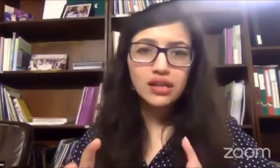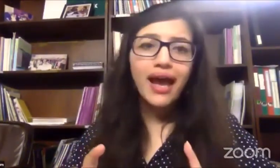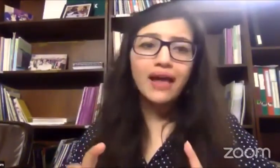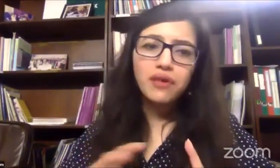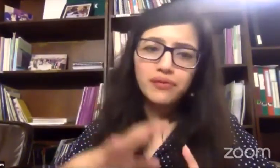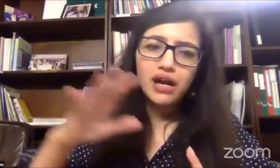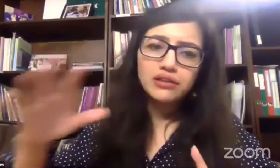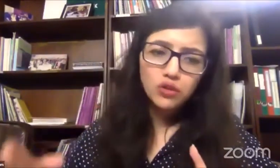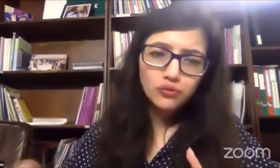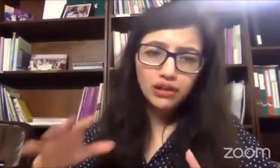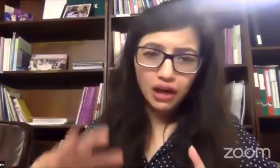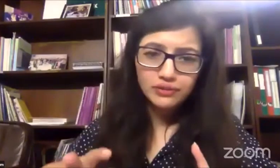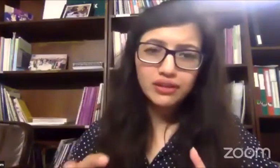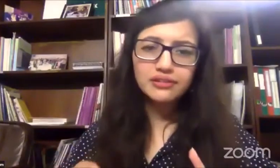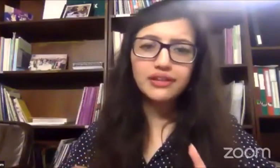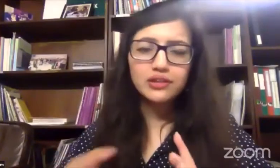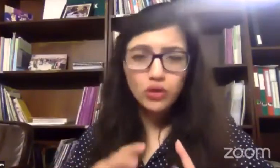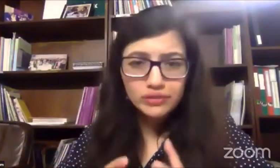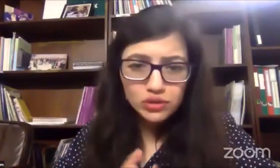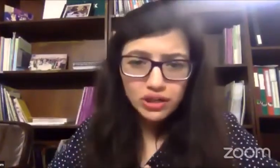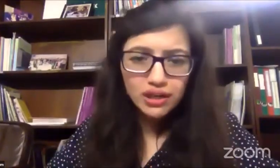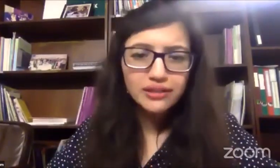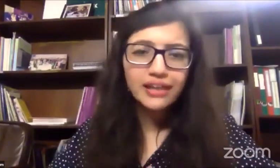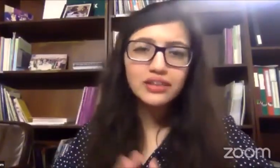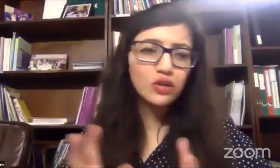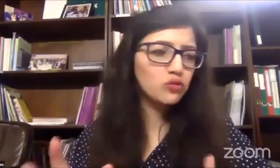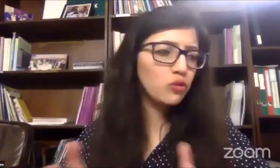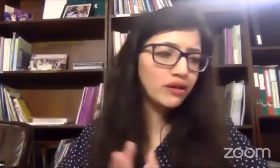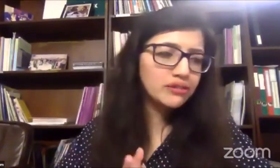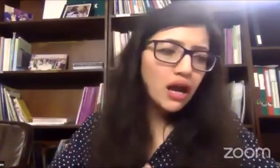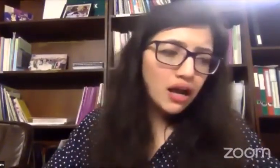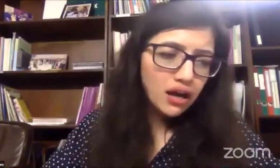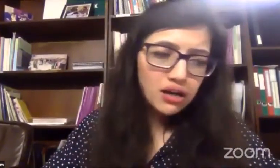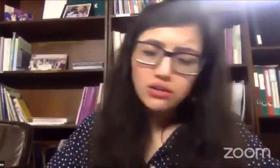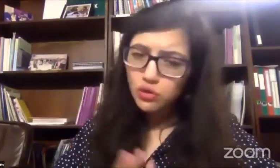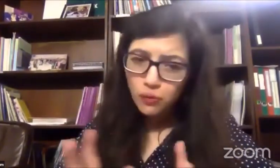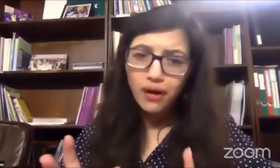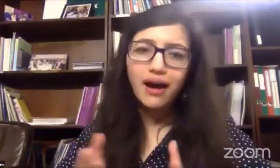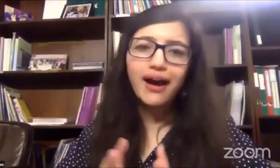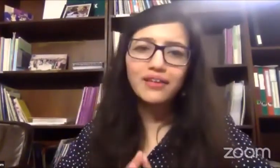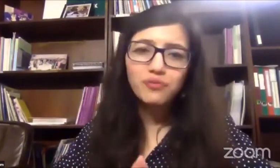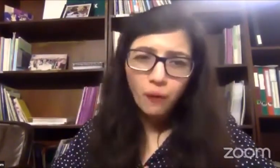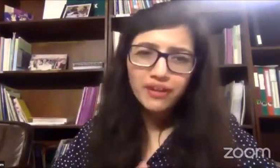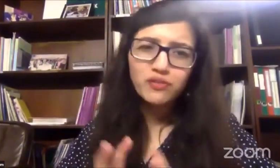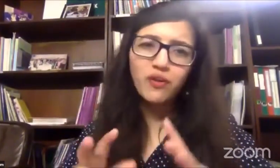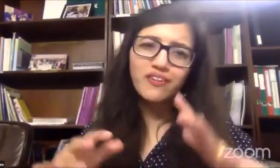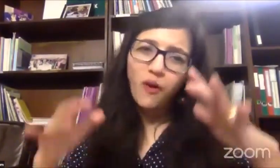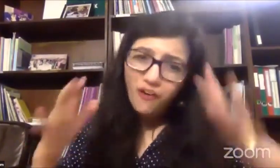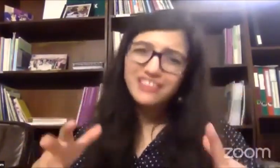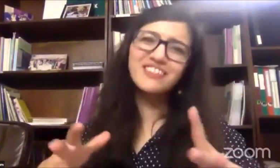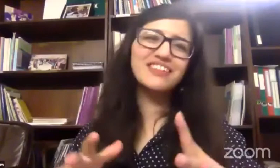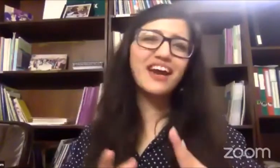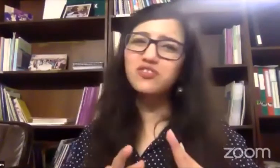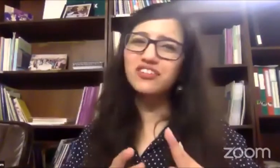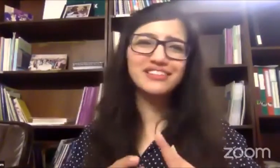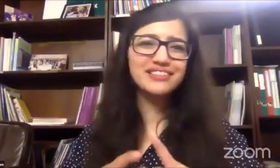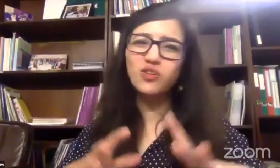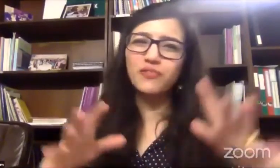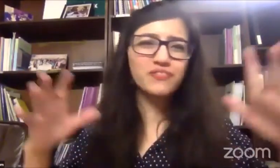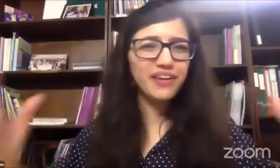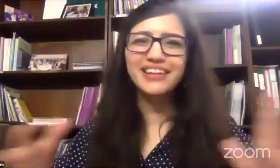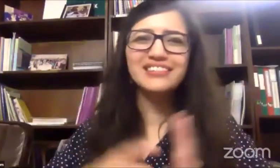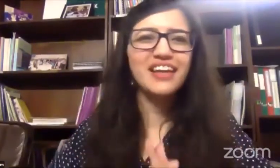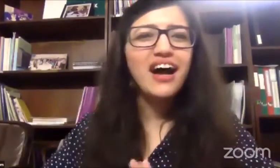region, and maybe other of the countries can also share. Thank you for Shobha and Bobby for all your efforts